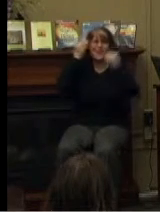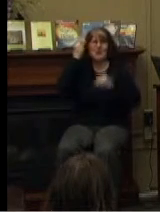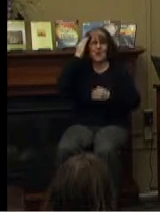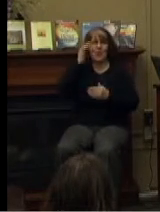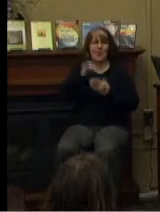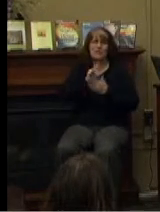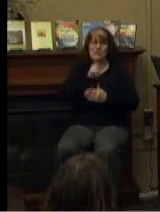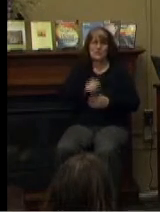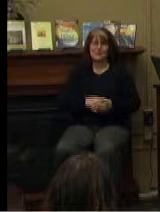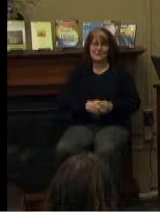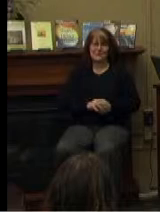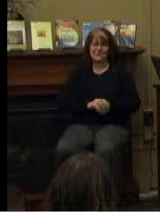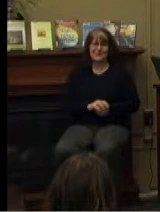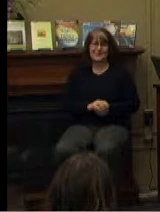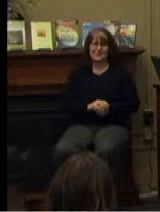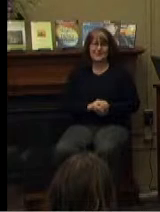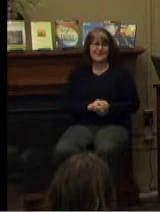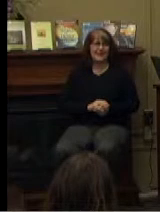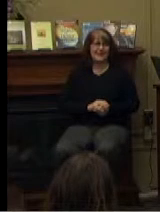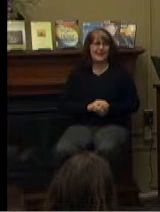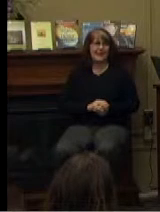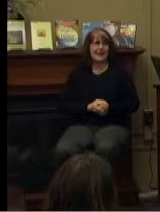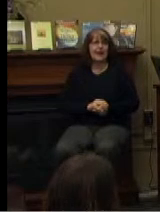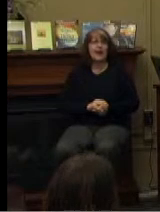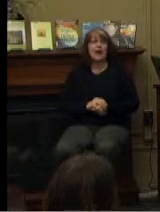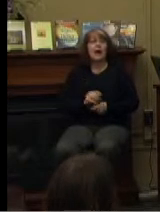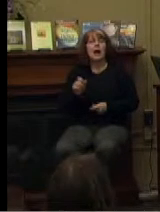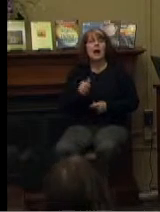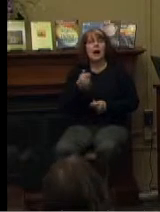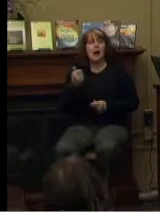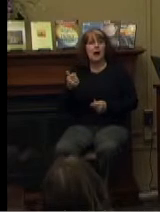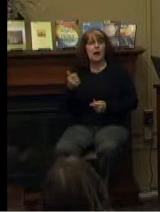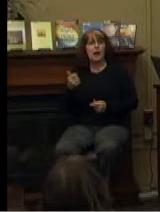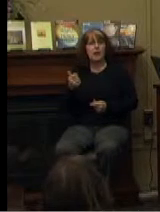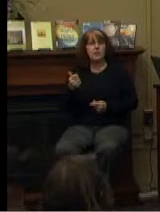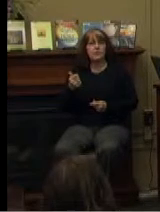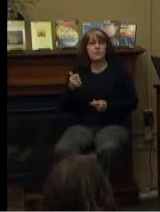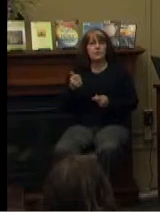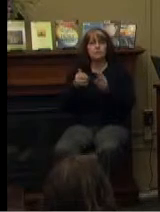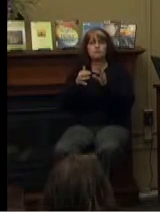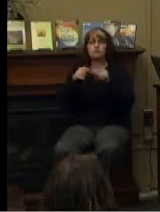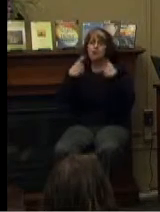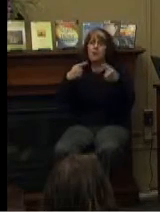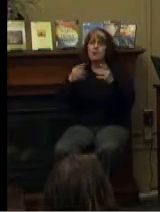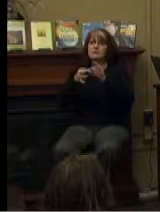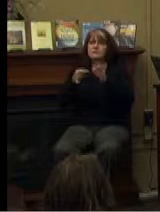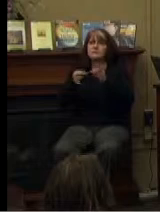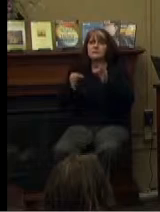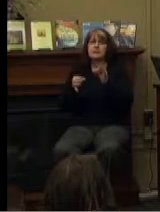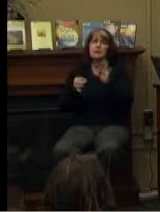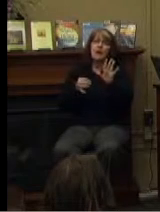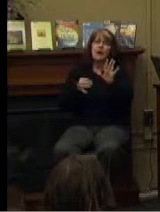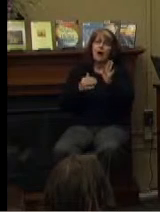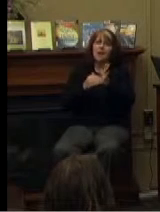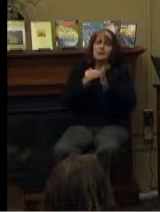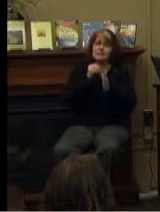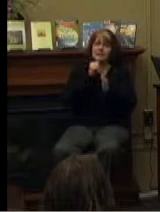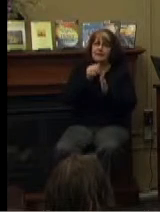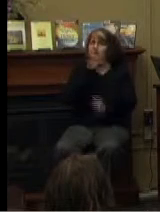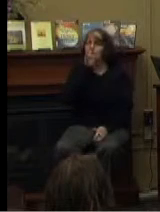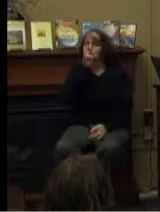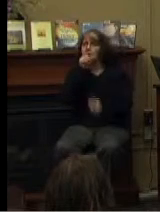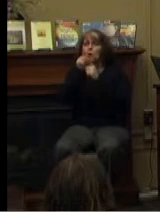true. The other thing that they say is, and a lot of it is not even verbal, it's a lot of it is the attitudes and how